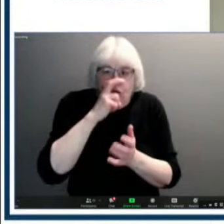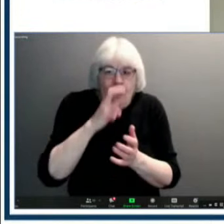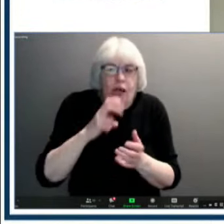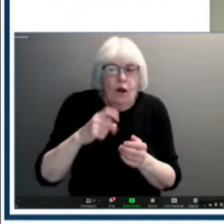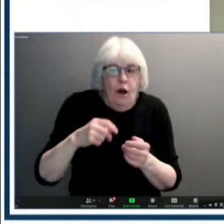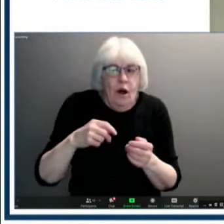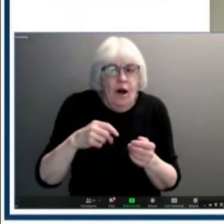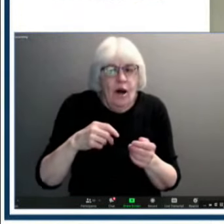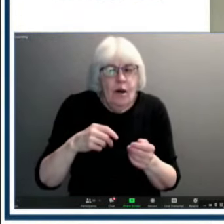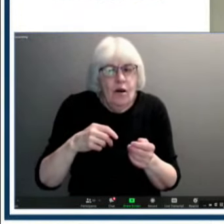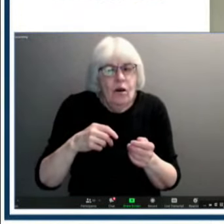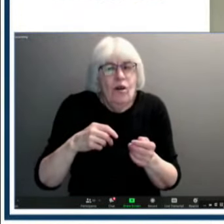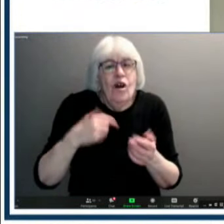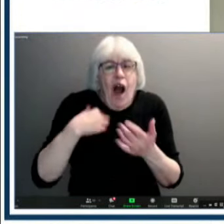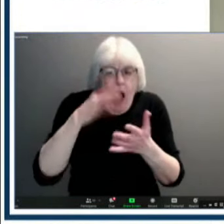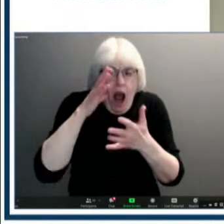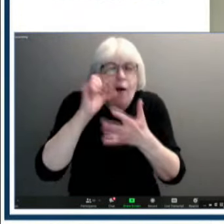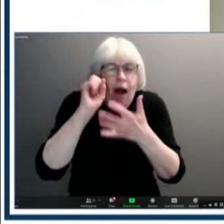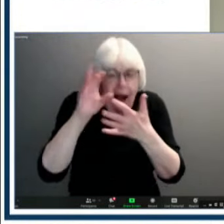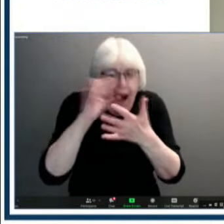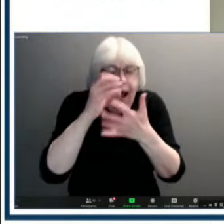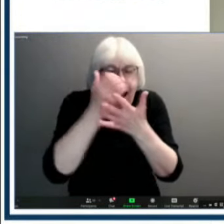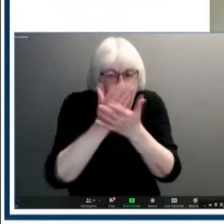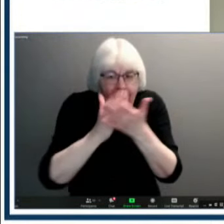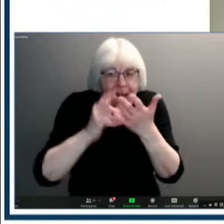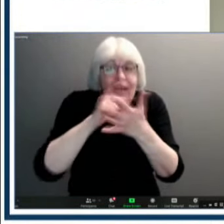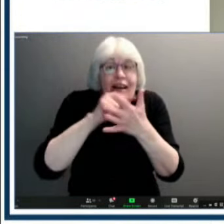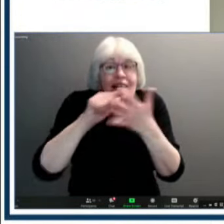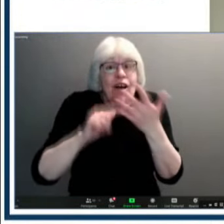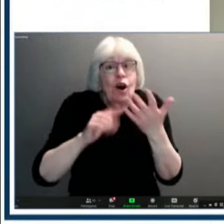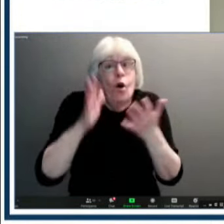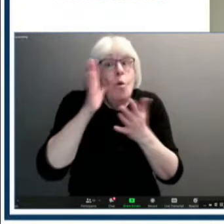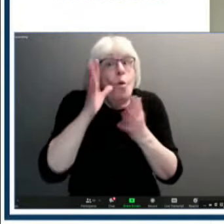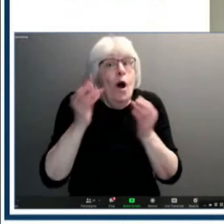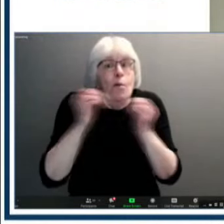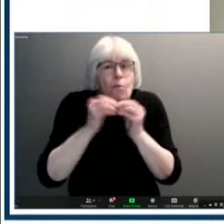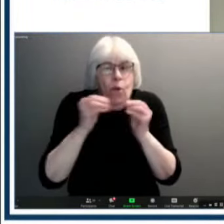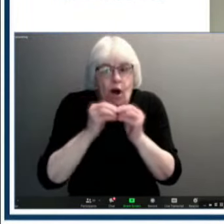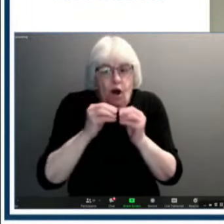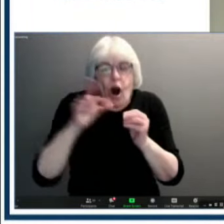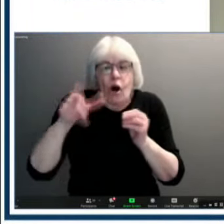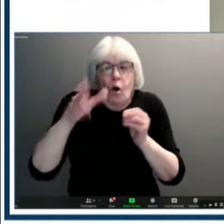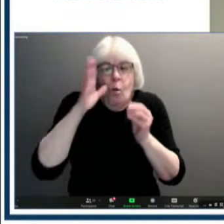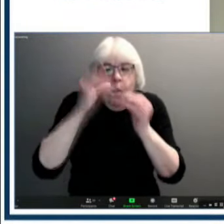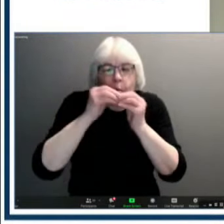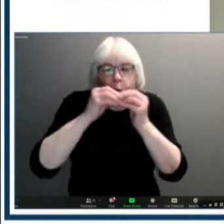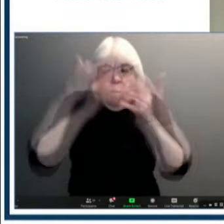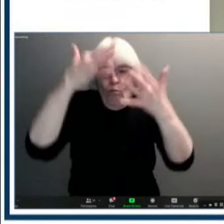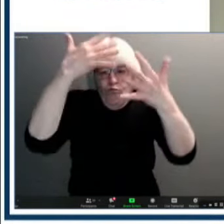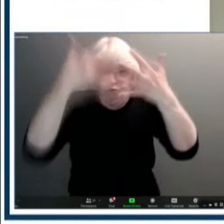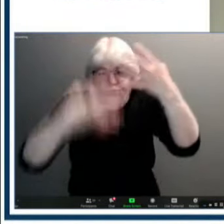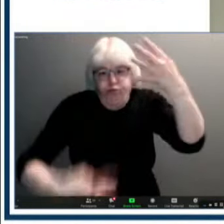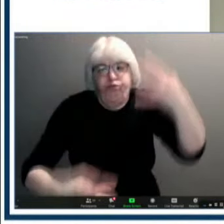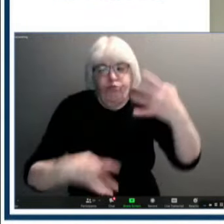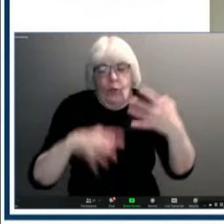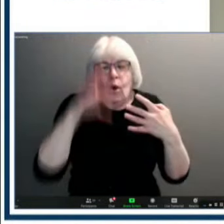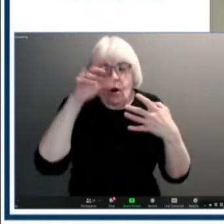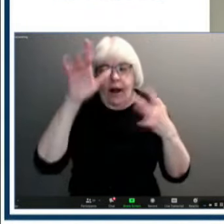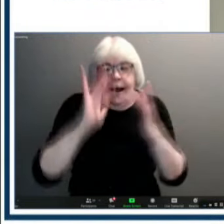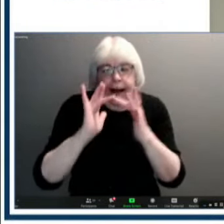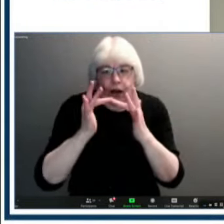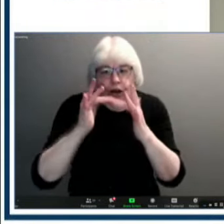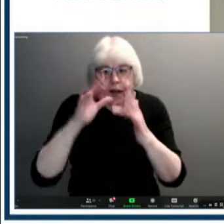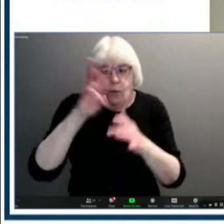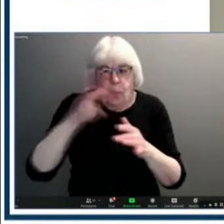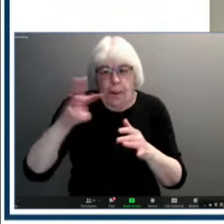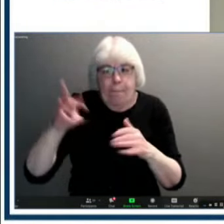press release that has been issued today as well. But first of all, the distancing and masking requirements announced last week